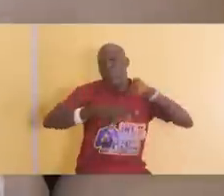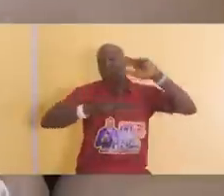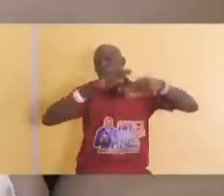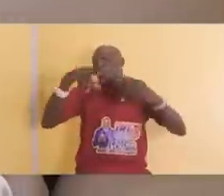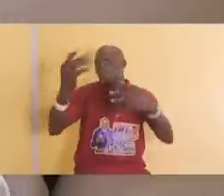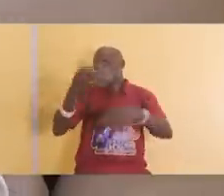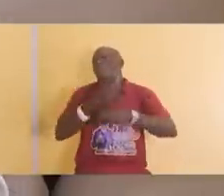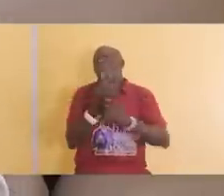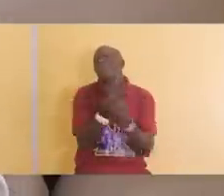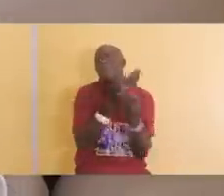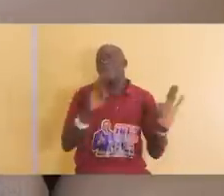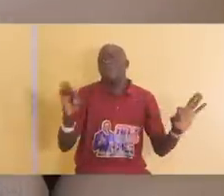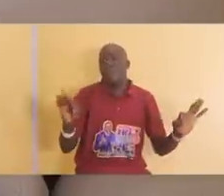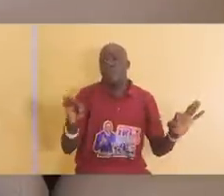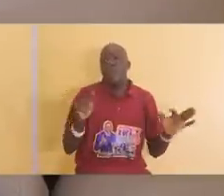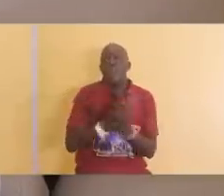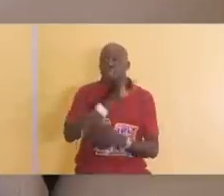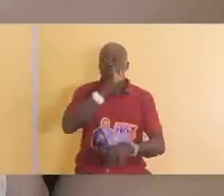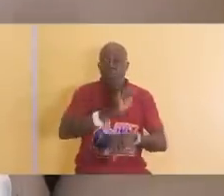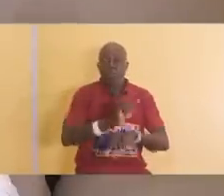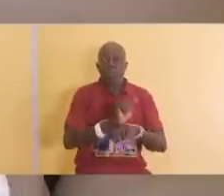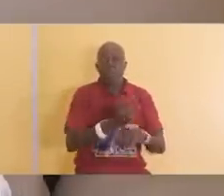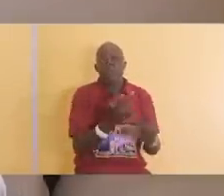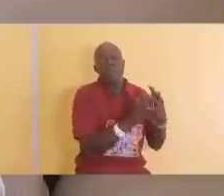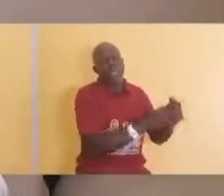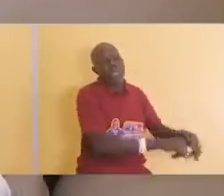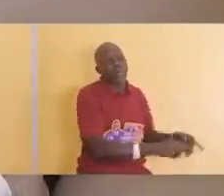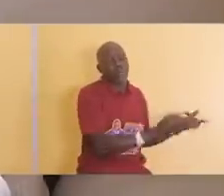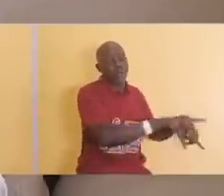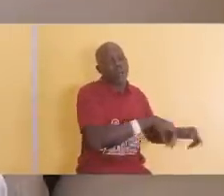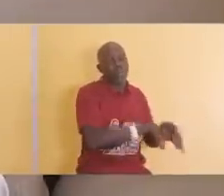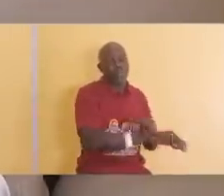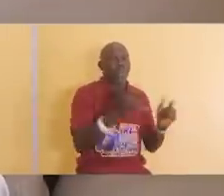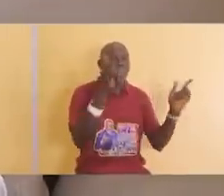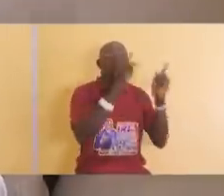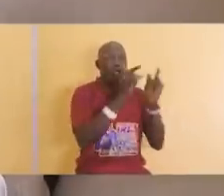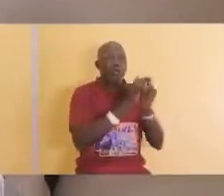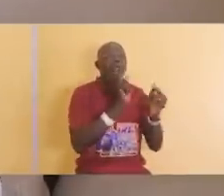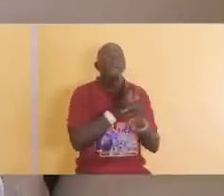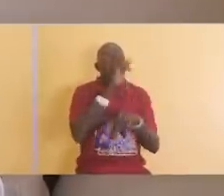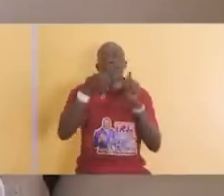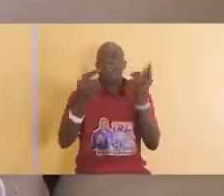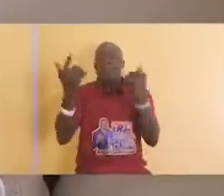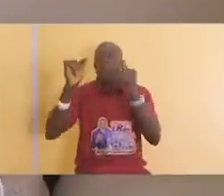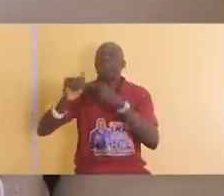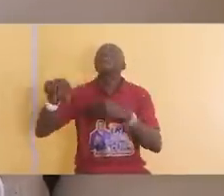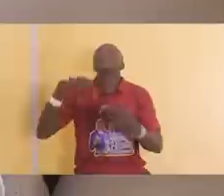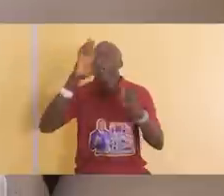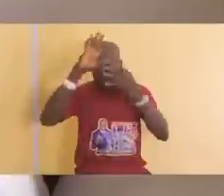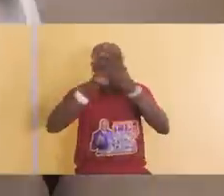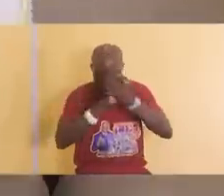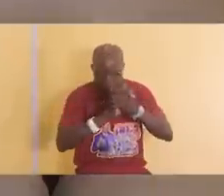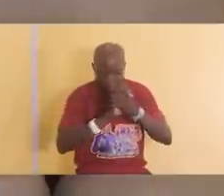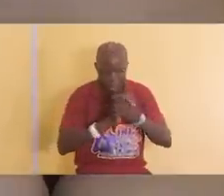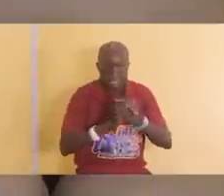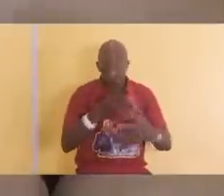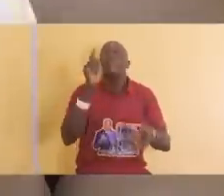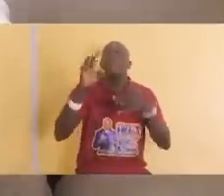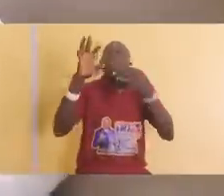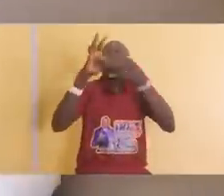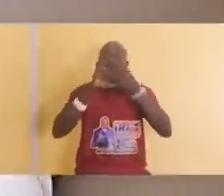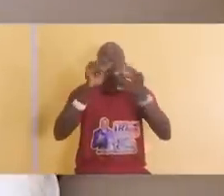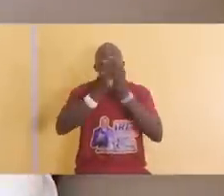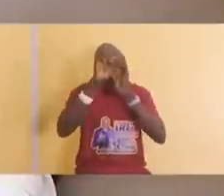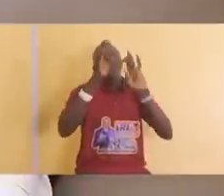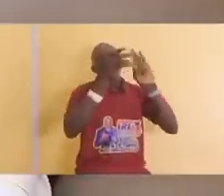But it's a step that you take that make you to be free. Ise agbara sele lu pa. Miraculous things happen in that. Eyin te wa mo ki ku ori. Those of you that come and create. Eyin te so la mo ki